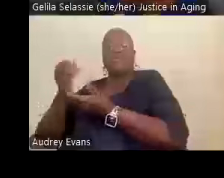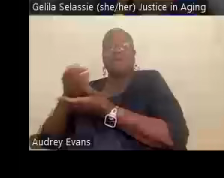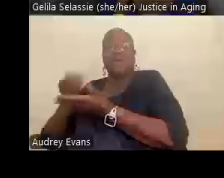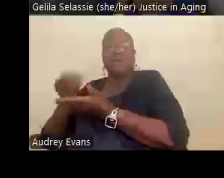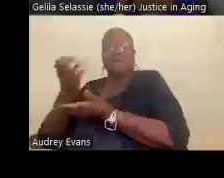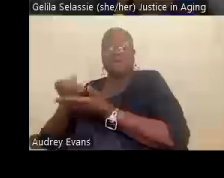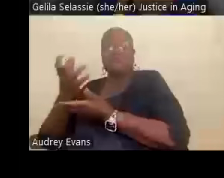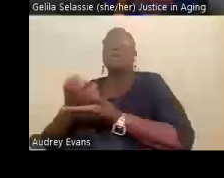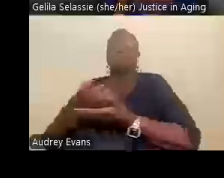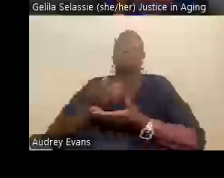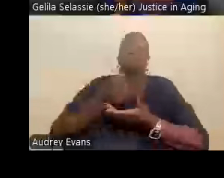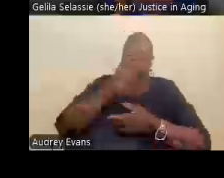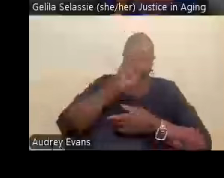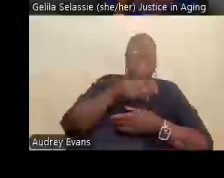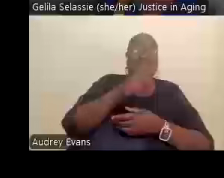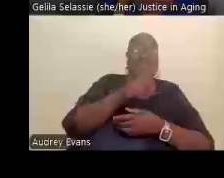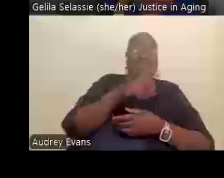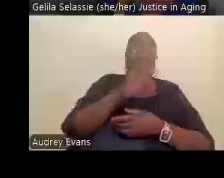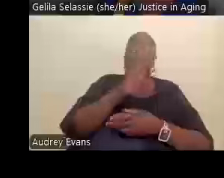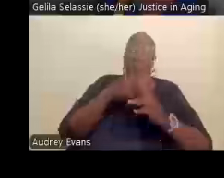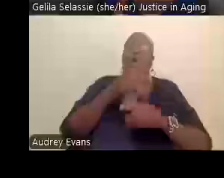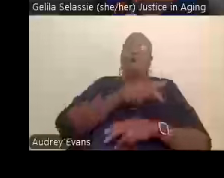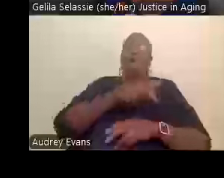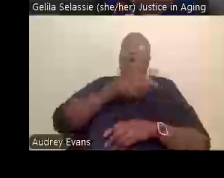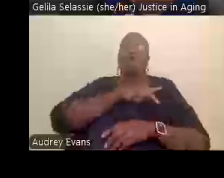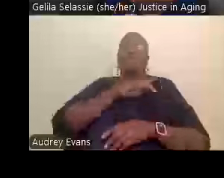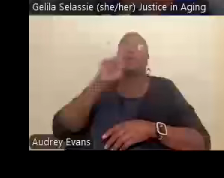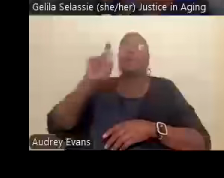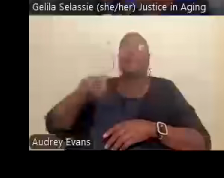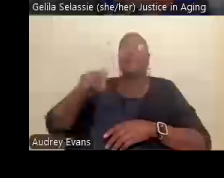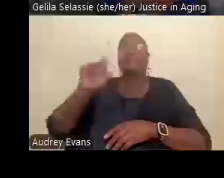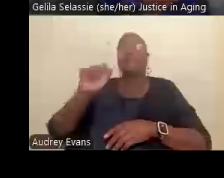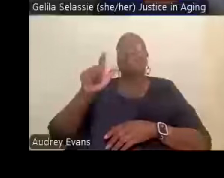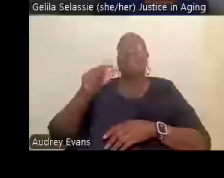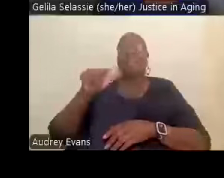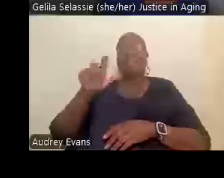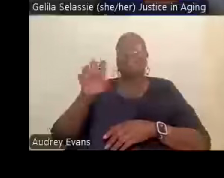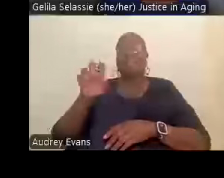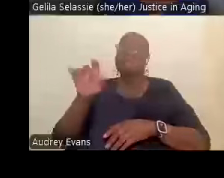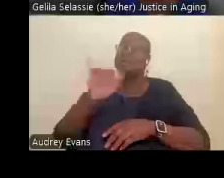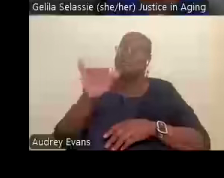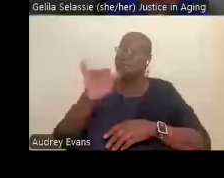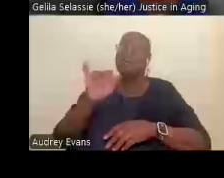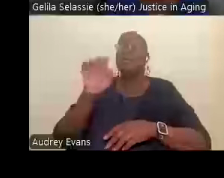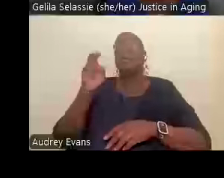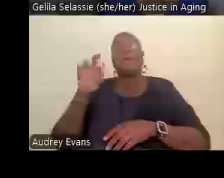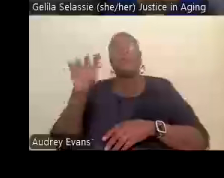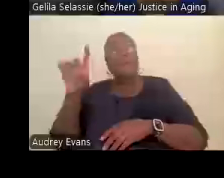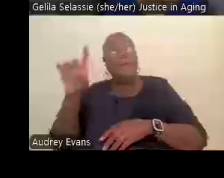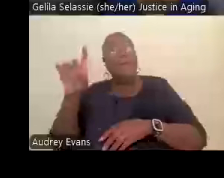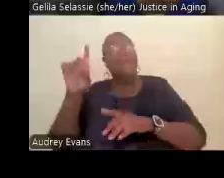income level, it's usually a personal needs allowance, which again, as always with Medicaid, varies greatly by